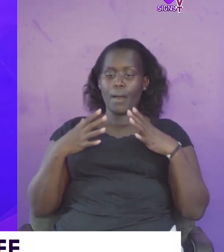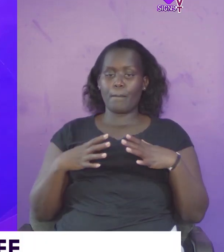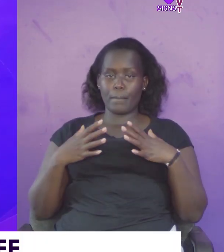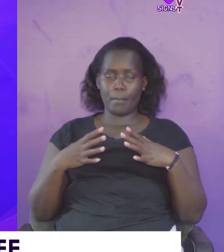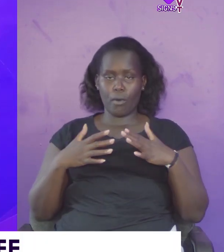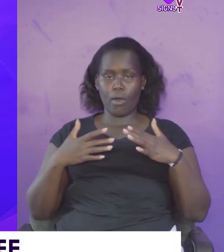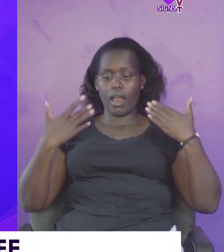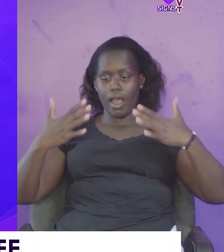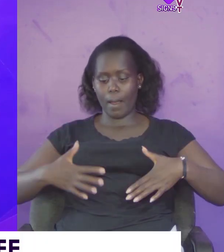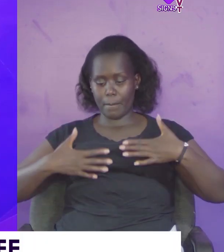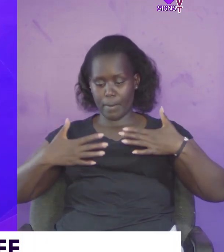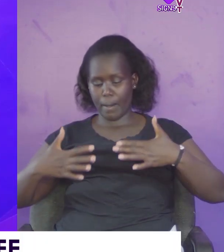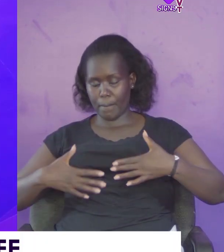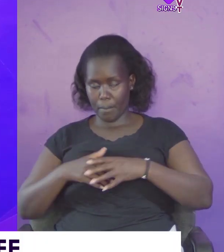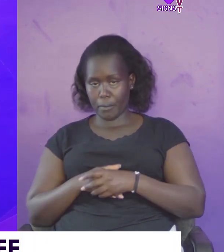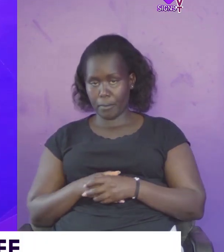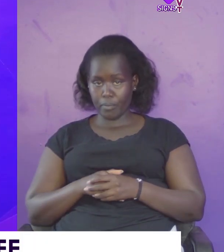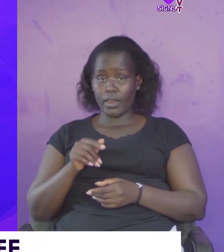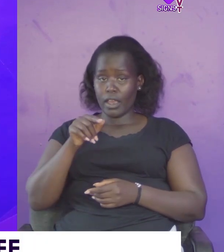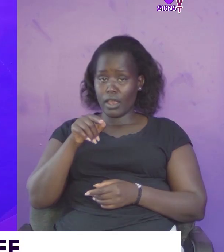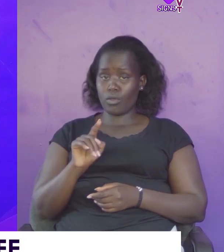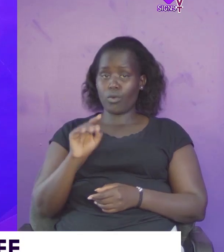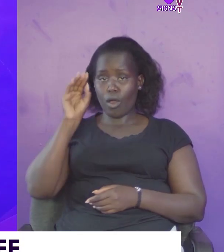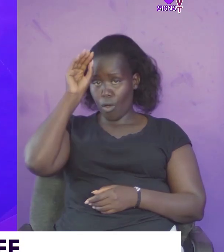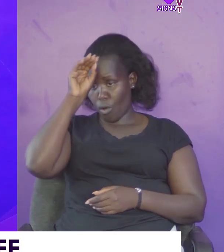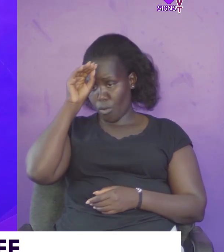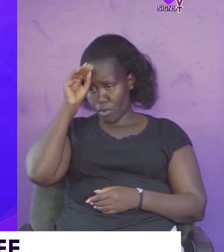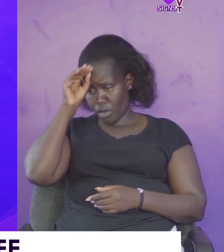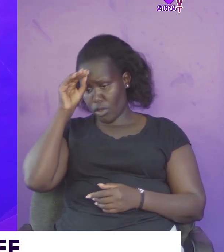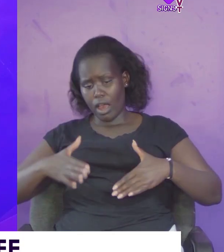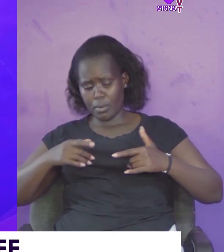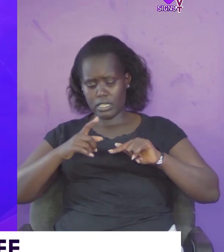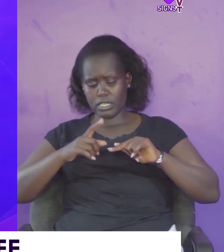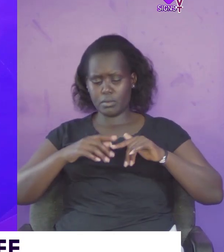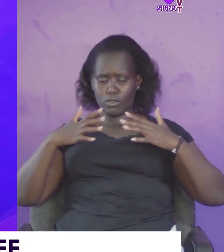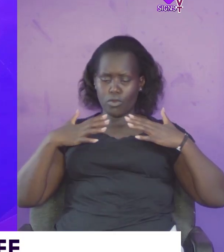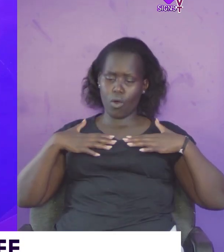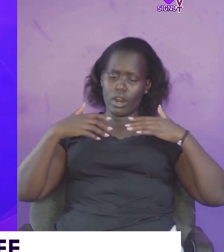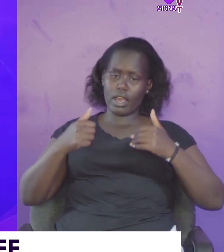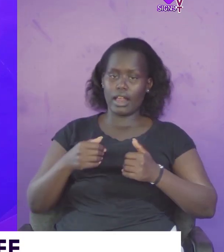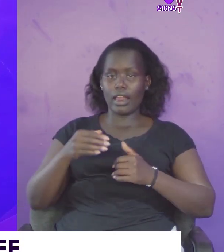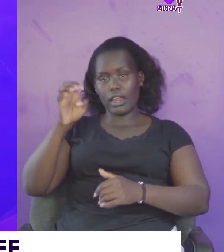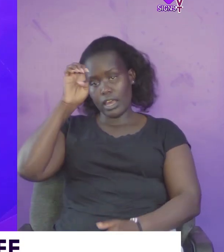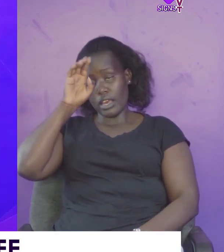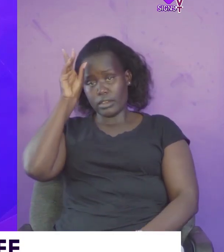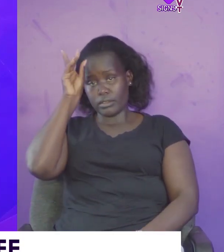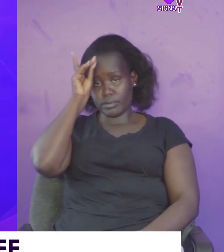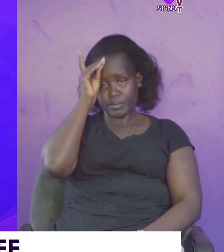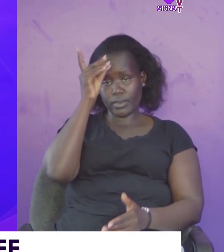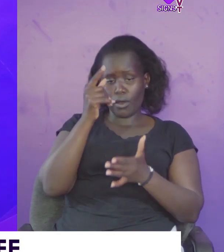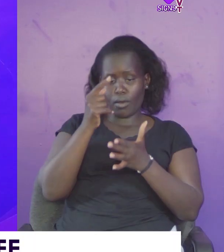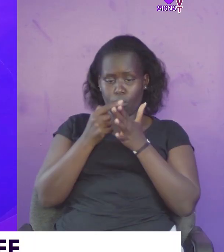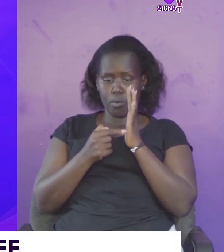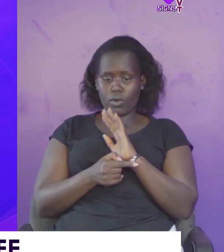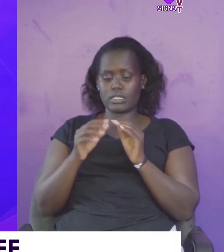Happiness index, in your opinion, does it depend on health? Does it depend on education? What is it